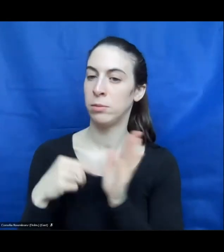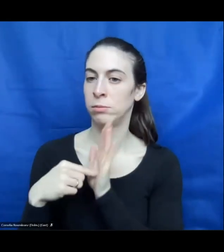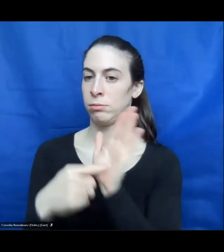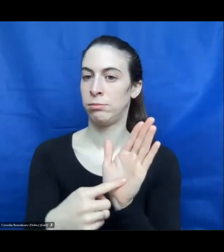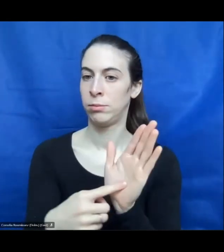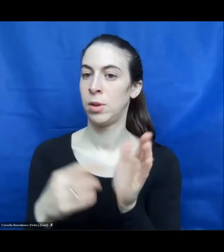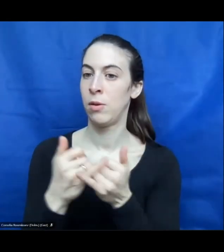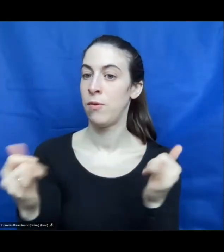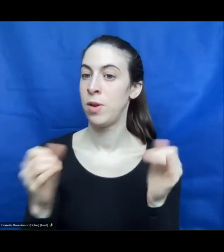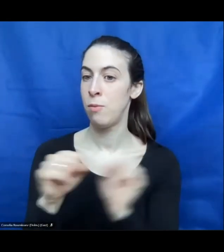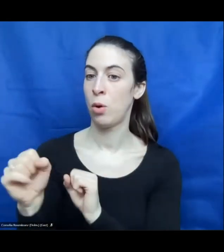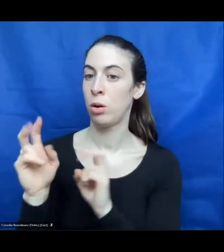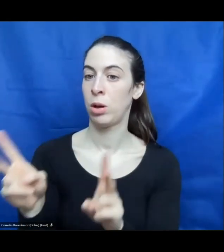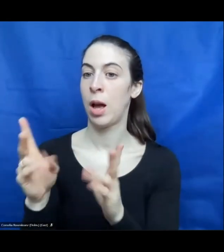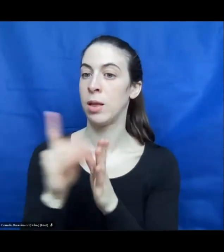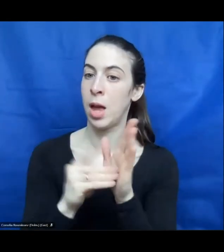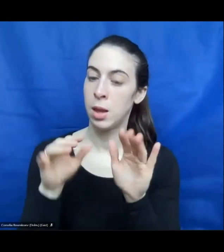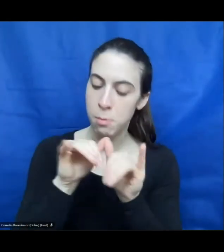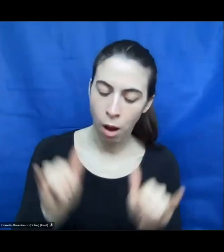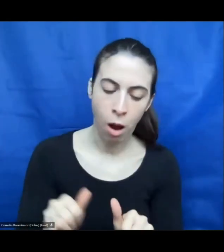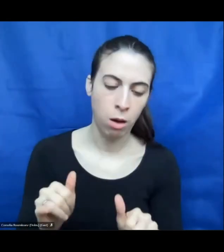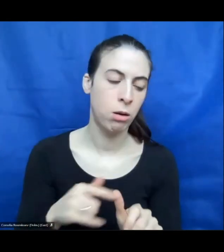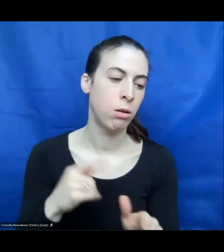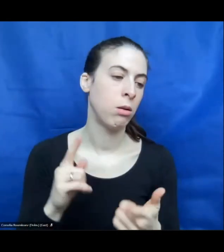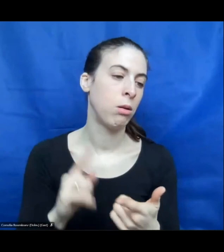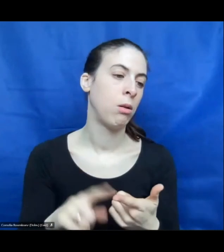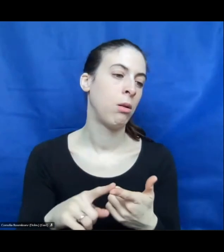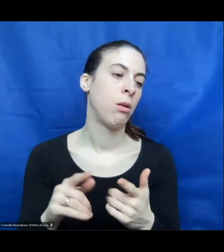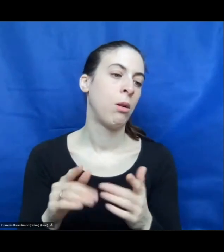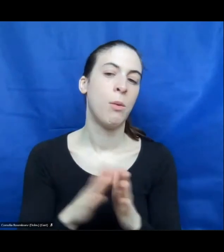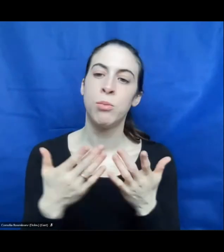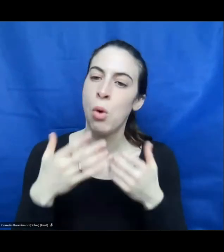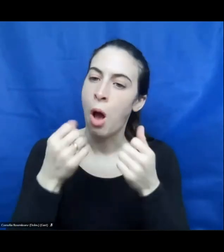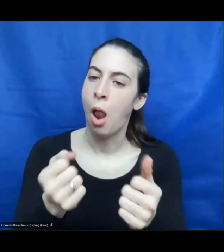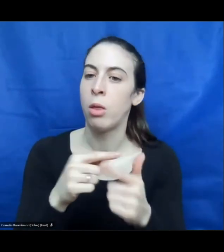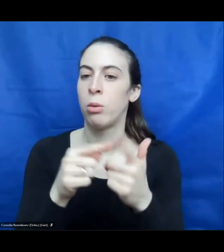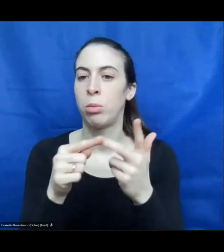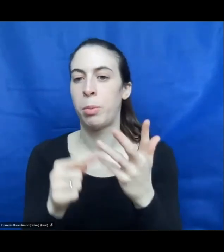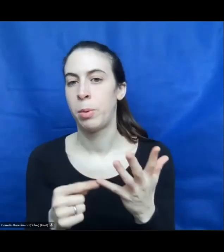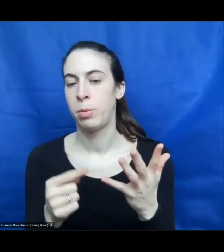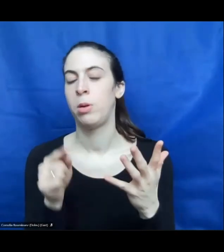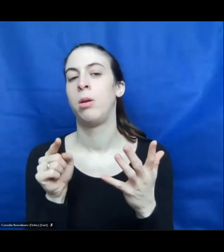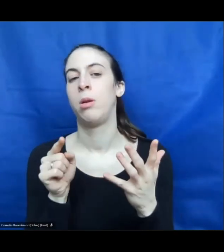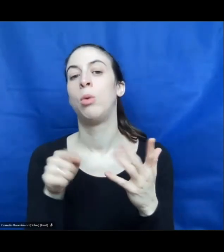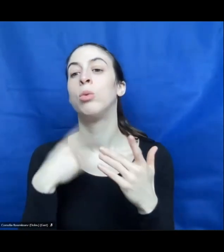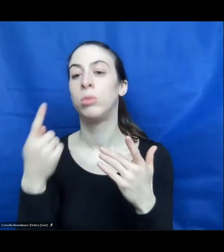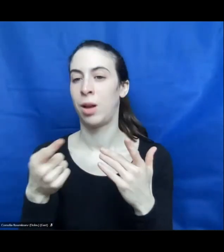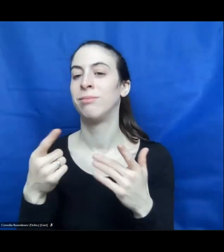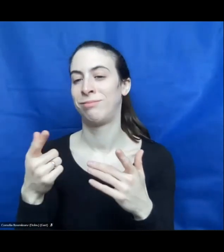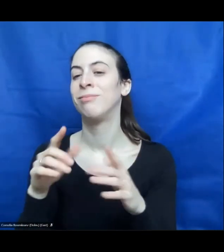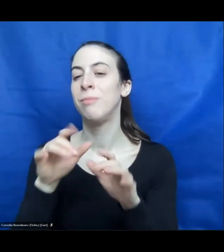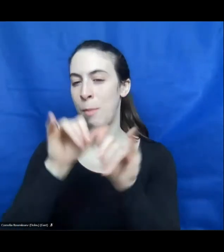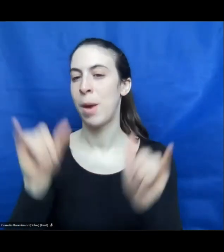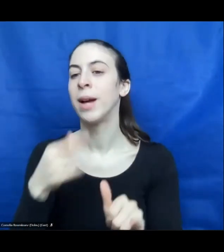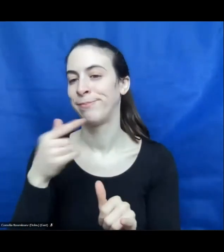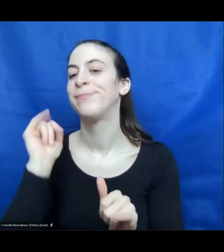do their database, how can they manage their bookkeeping and so on. And then she got the money. So,